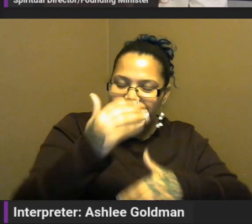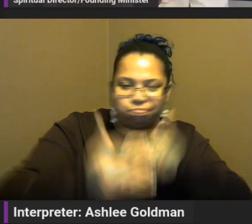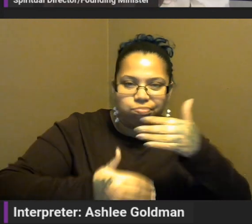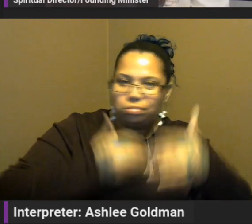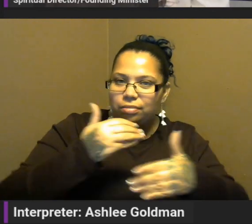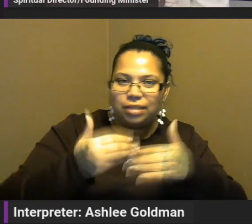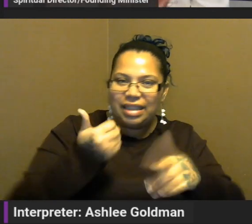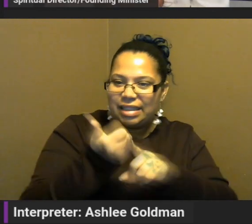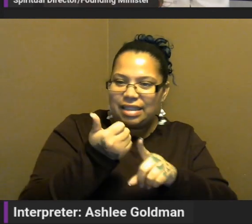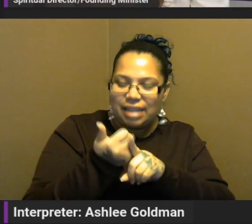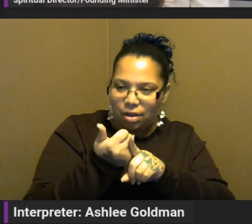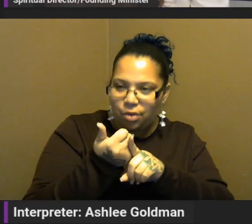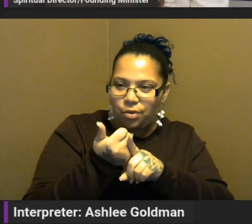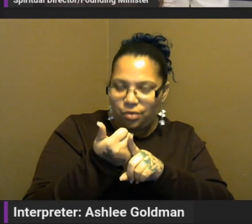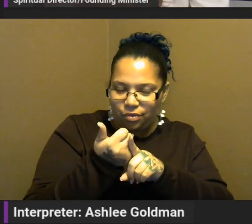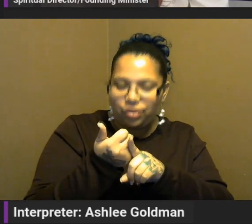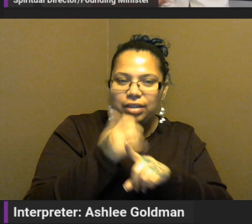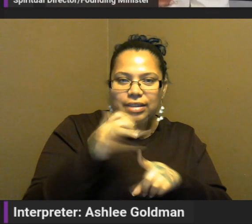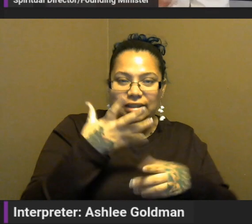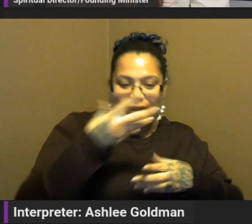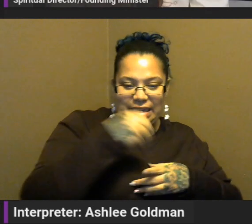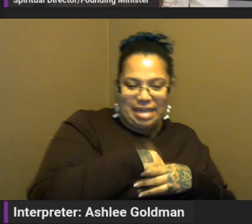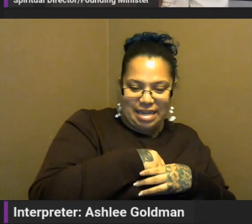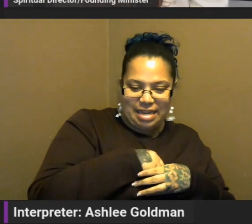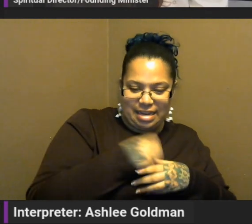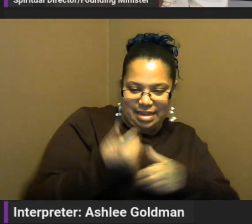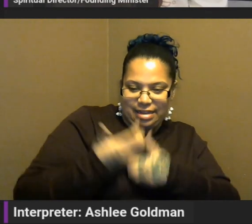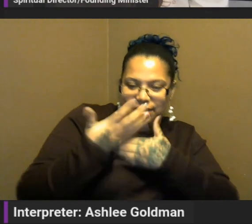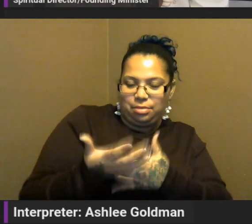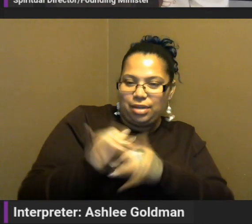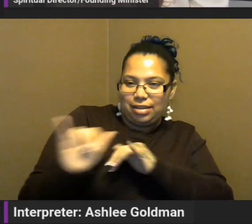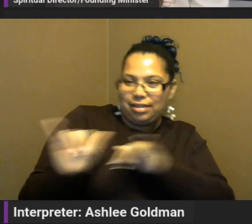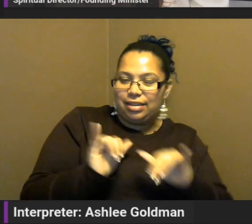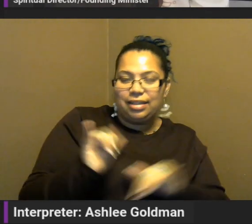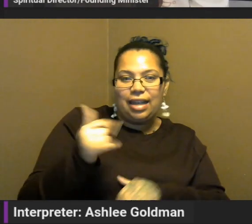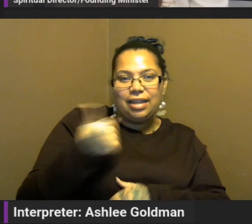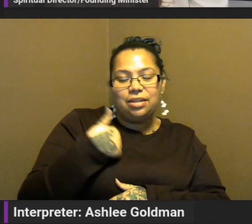itself, in, through, and as me as well.